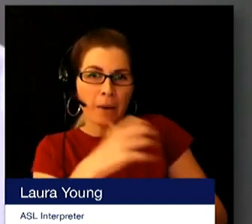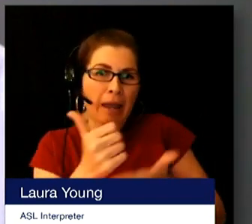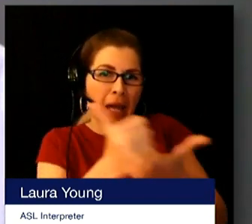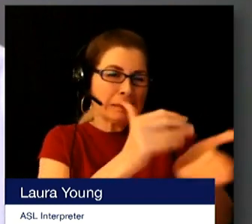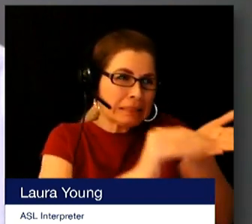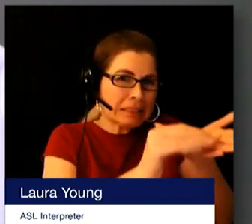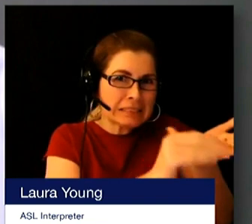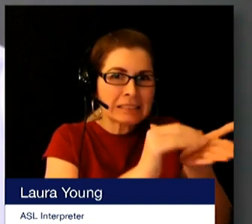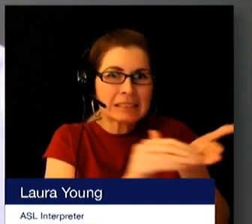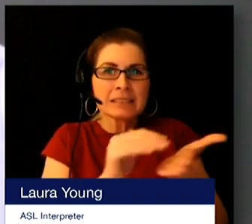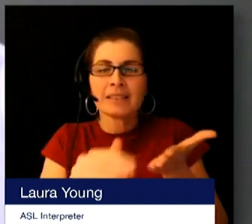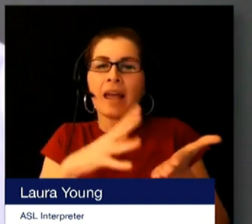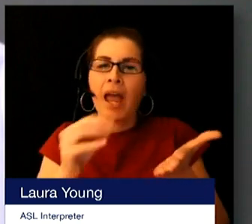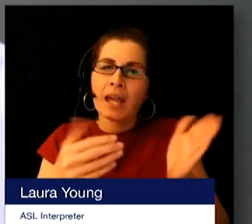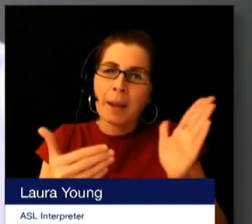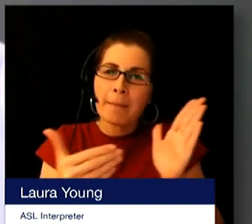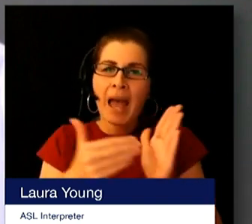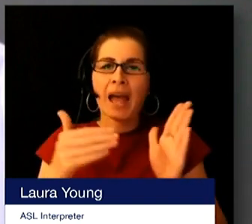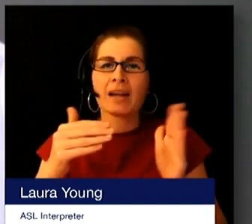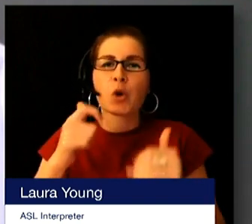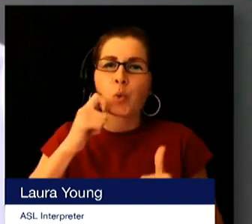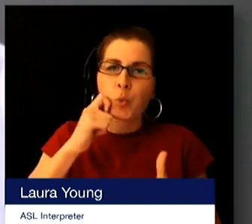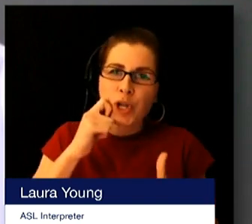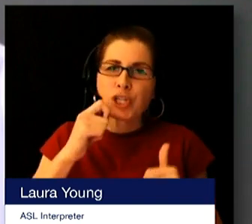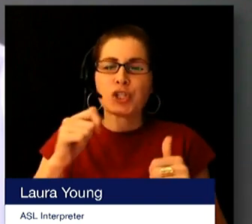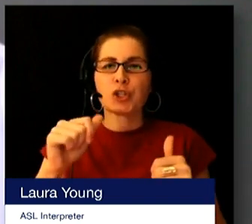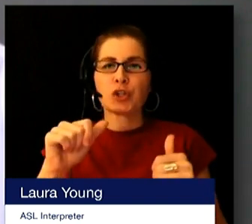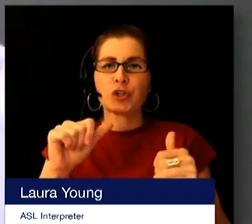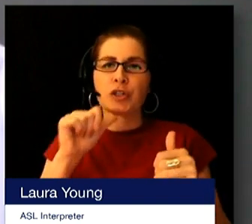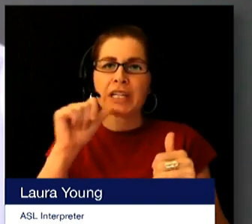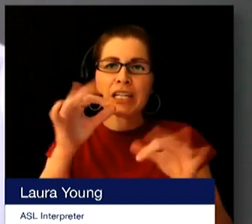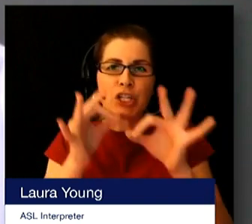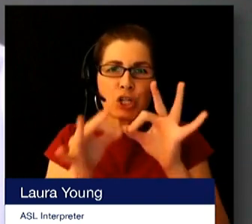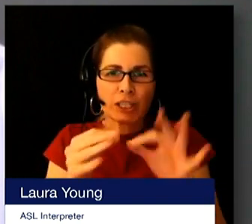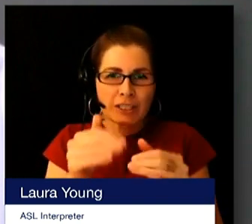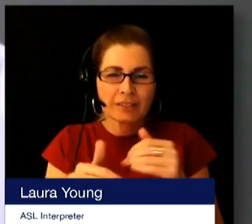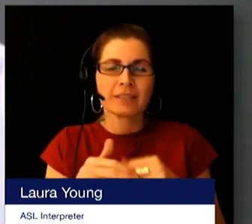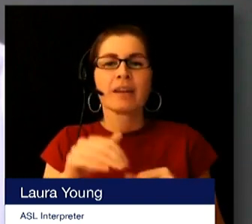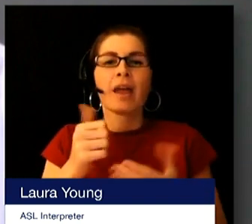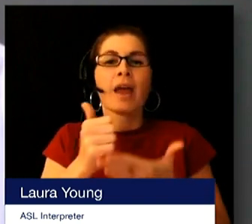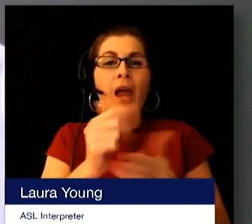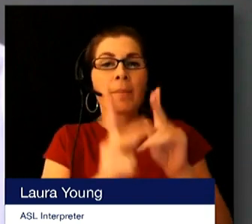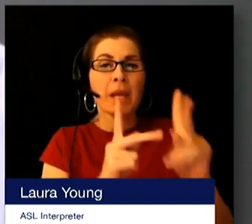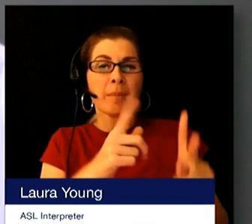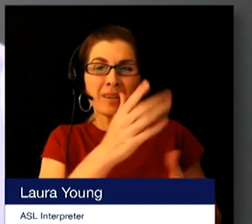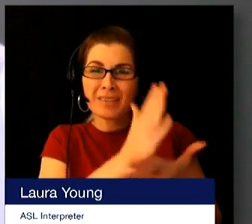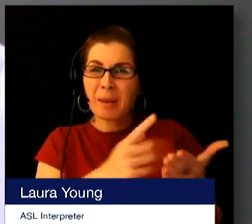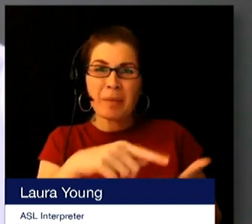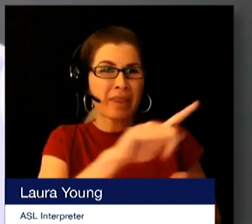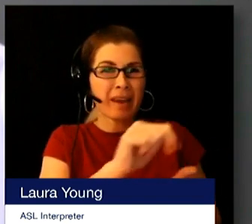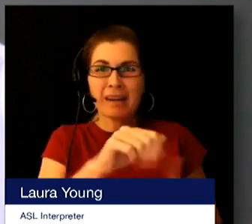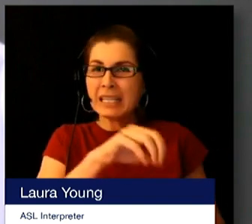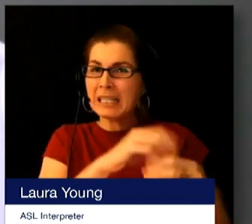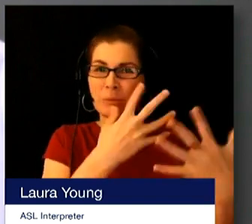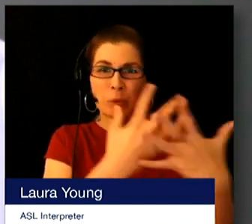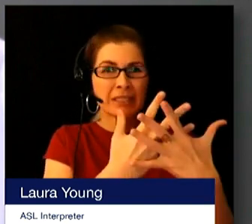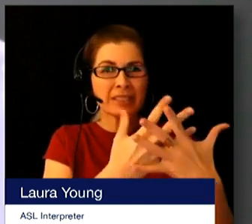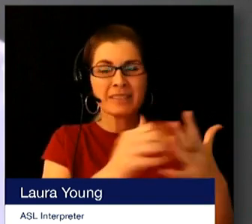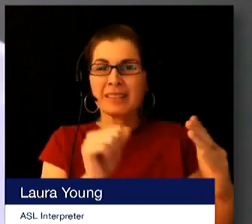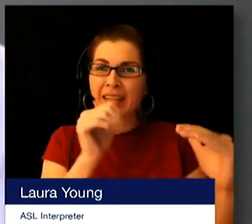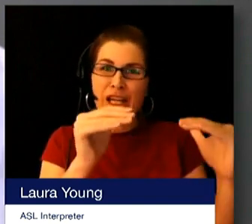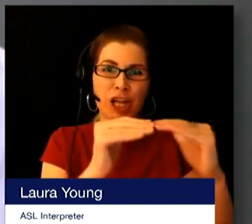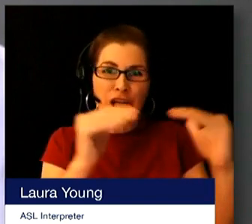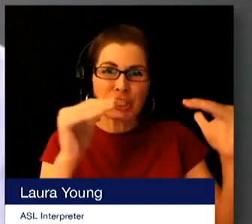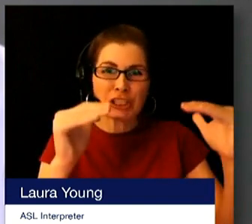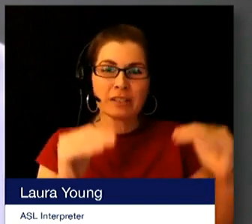and racial injustice by granting categorical commutations to release people who are unjustifiably in prisons. To learn